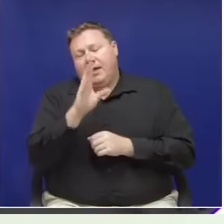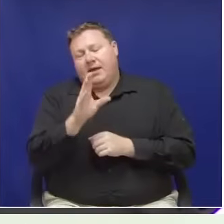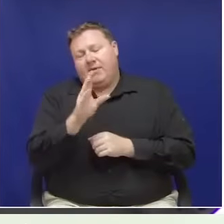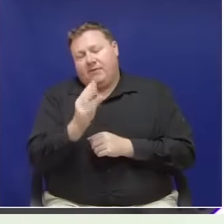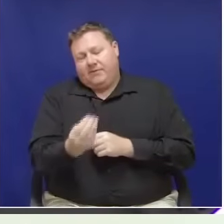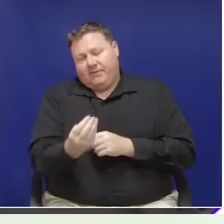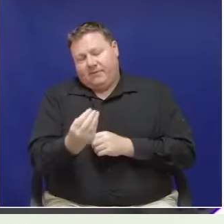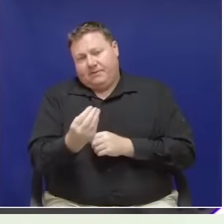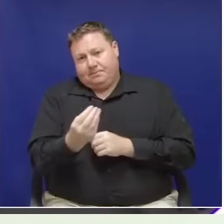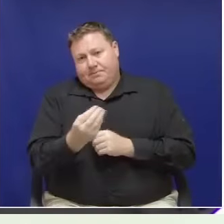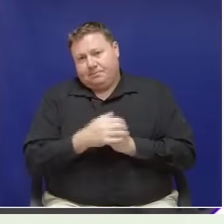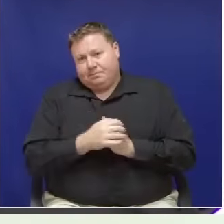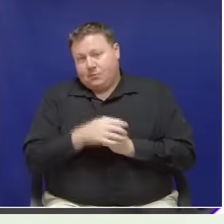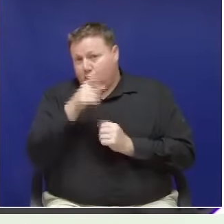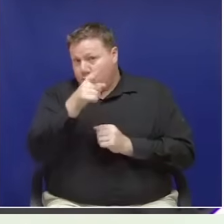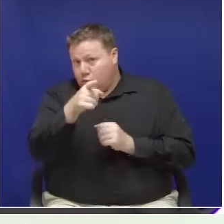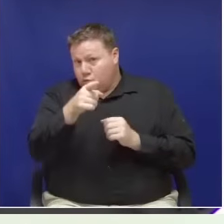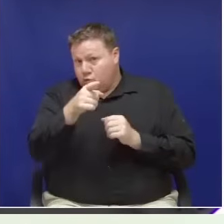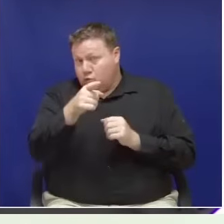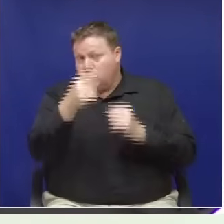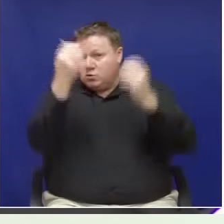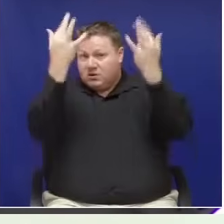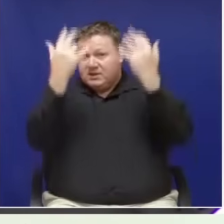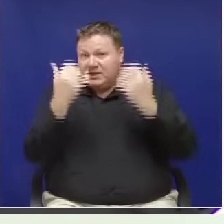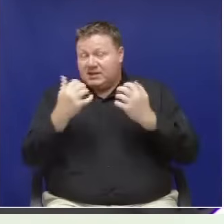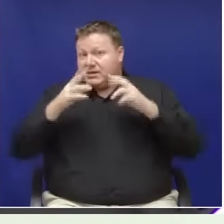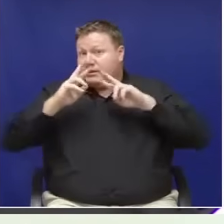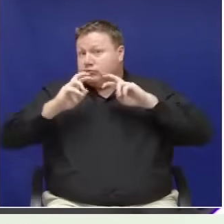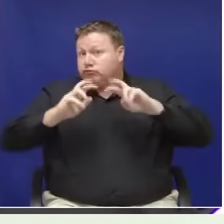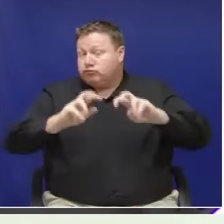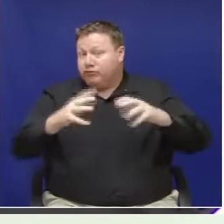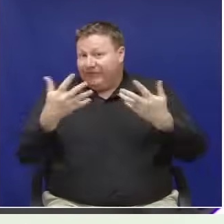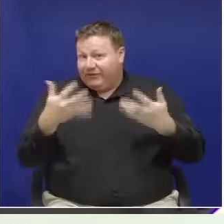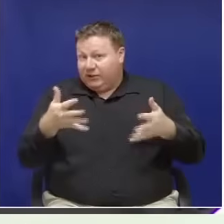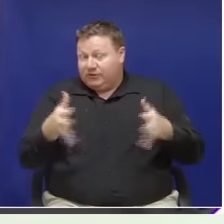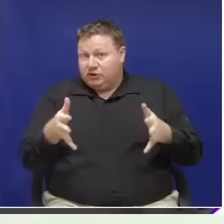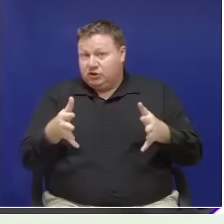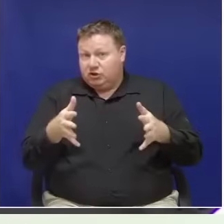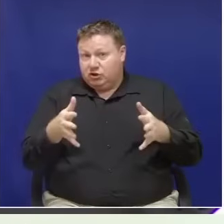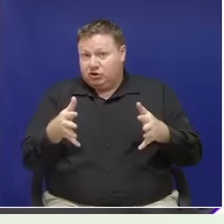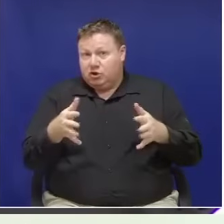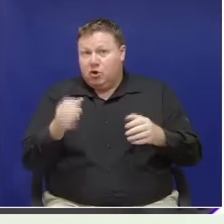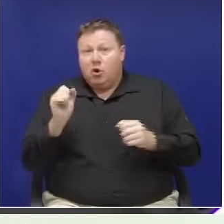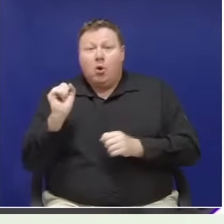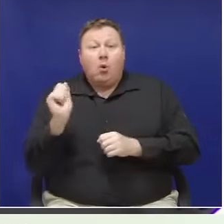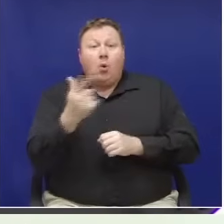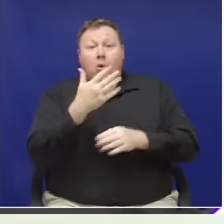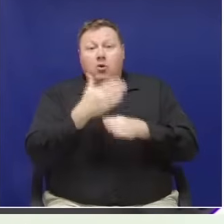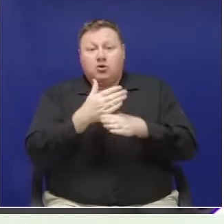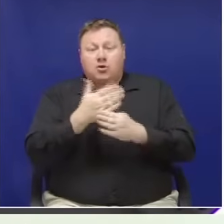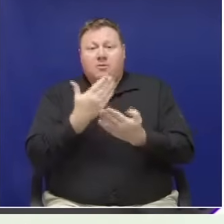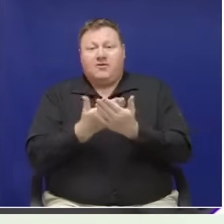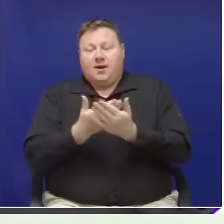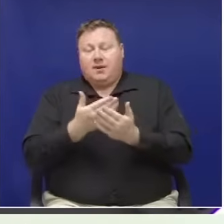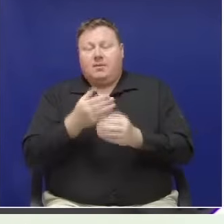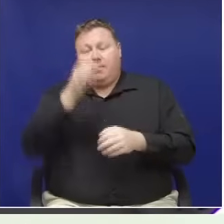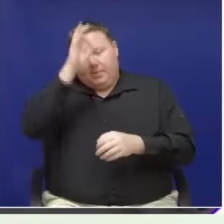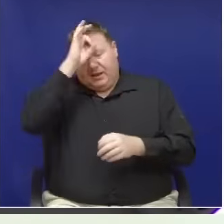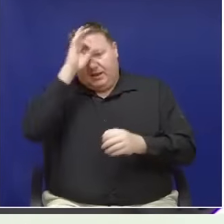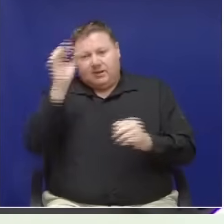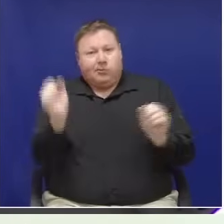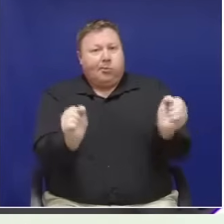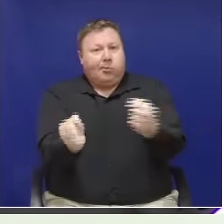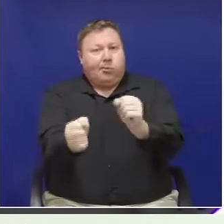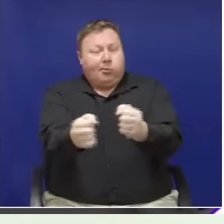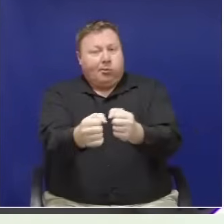have you looked into the statistics to fill up all the vacancies within the police, in